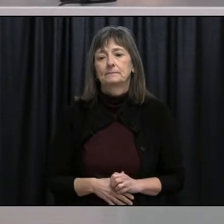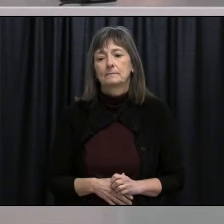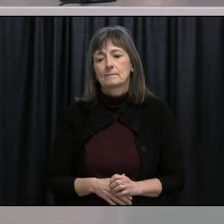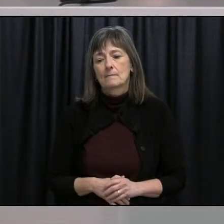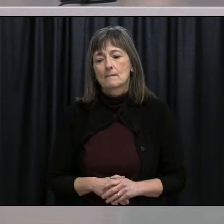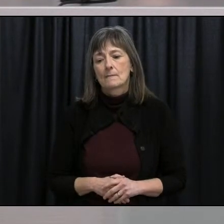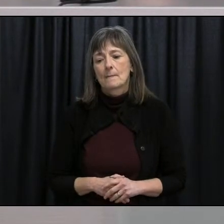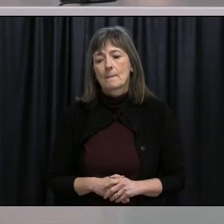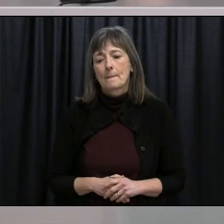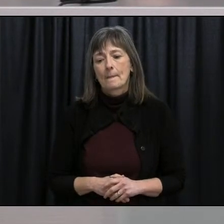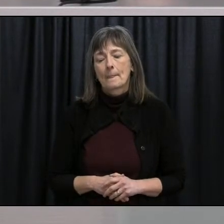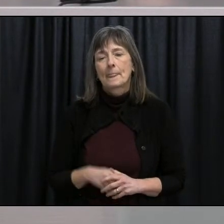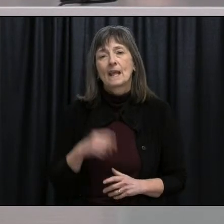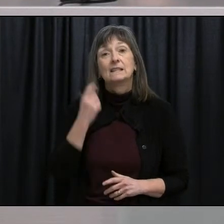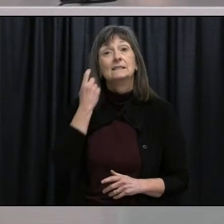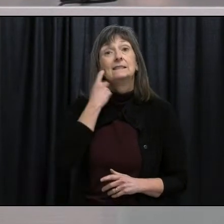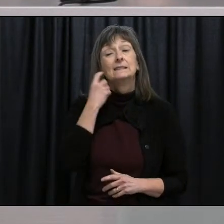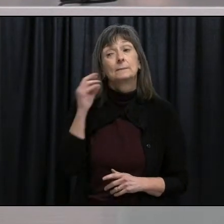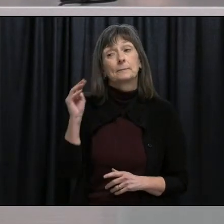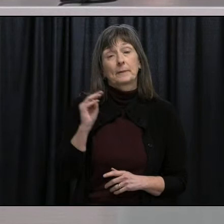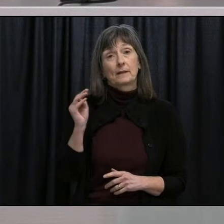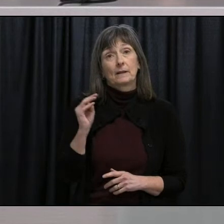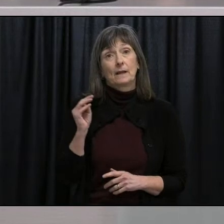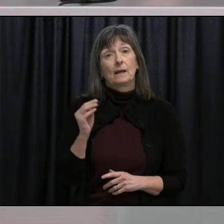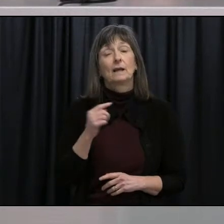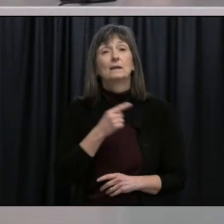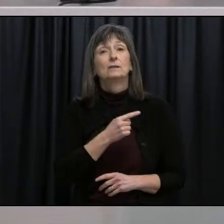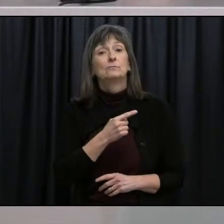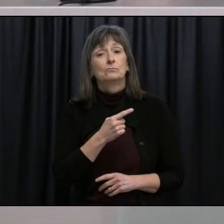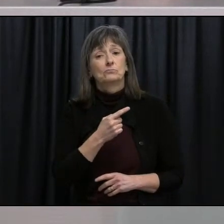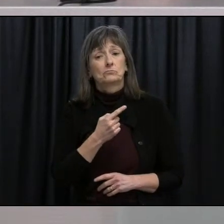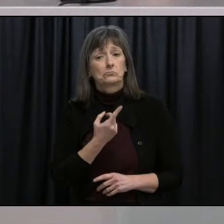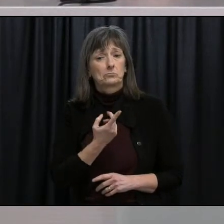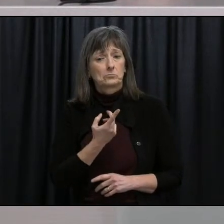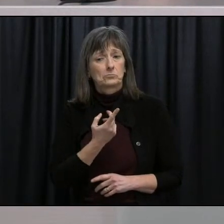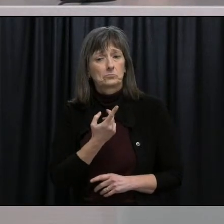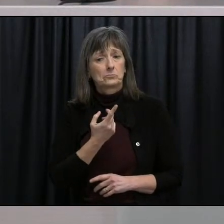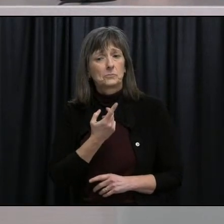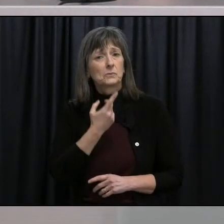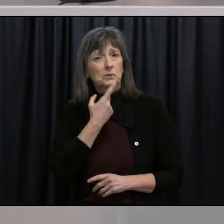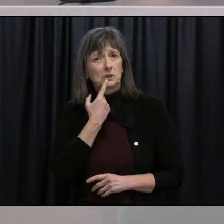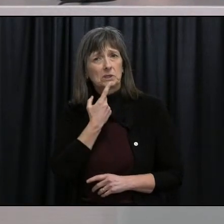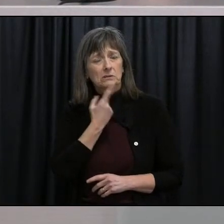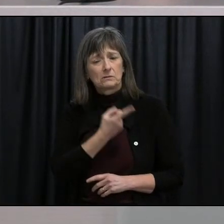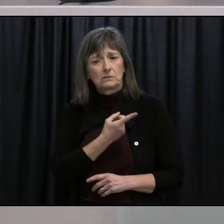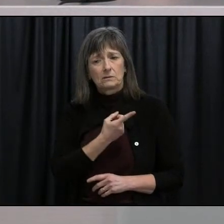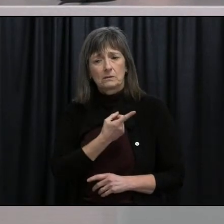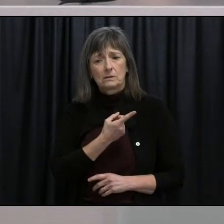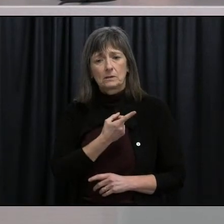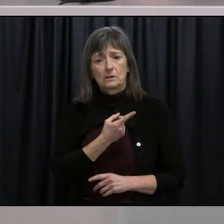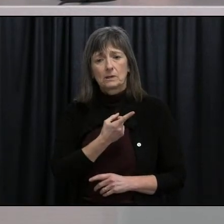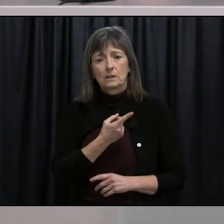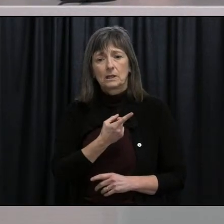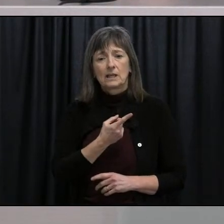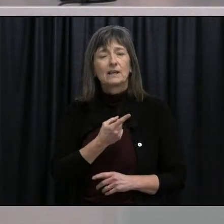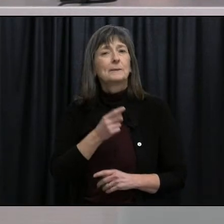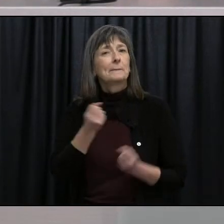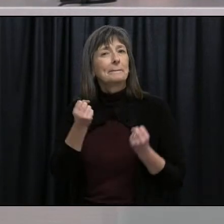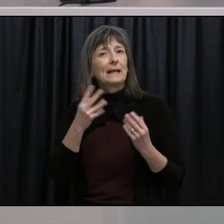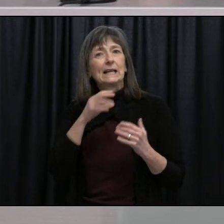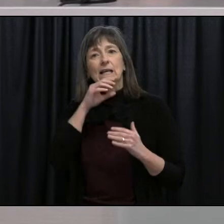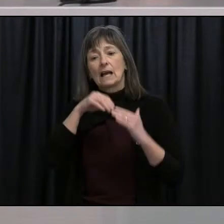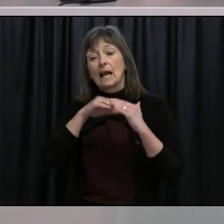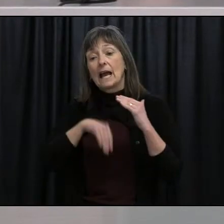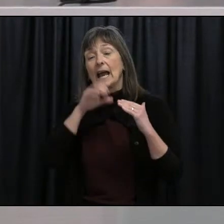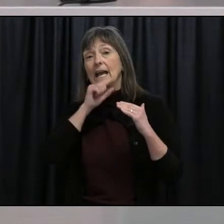Dr. Fitzgerald, on Monday you noted that a lot of the cases from this outbreak, many of them were under the age of 20, they had mild symptoms